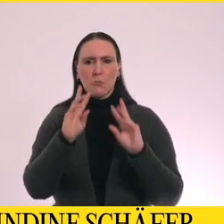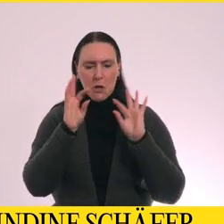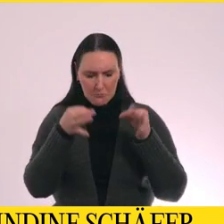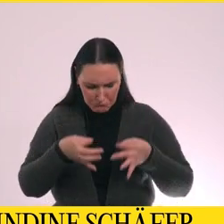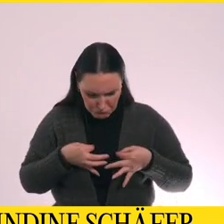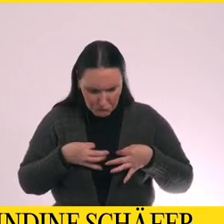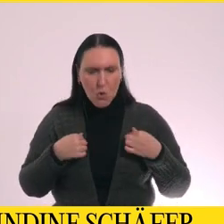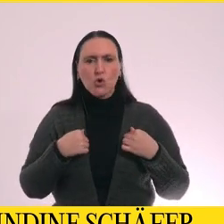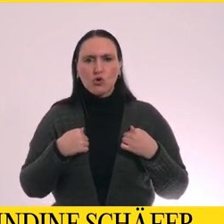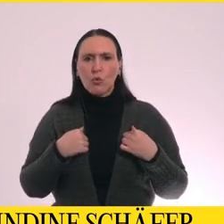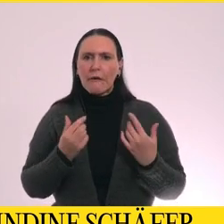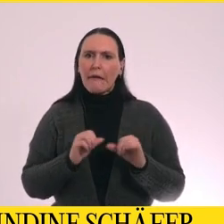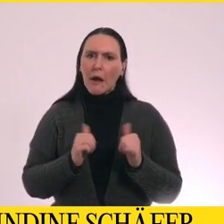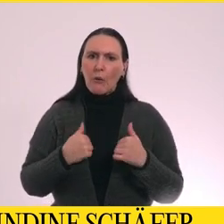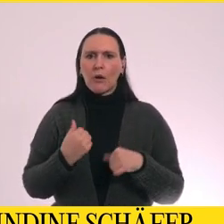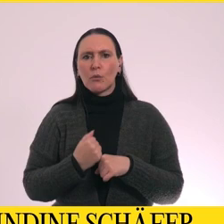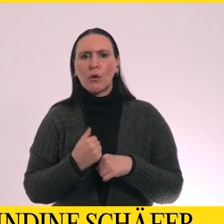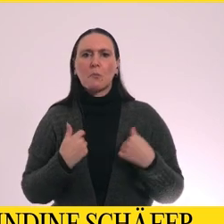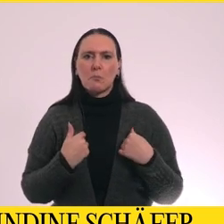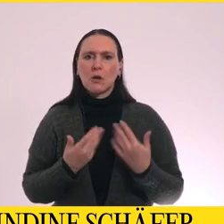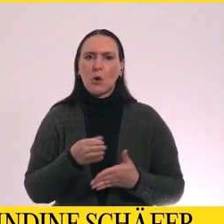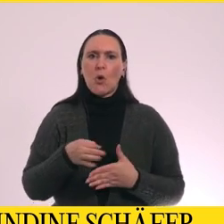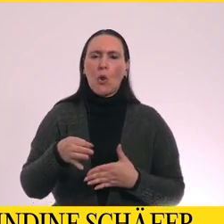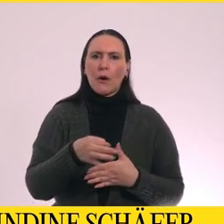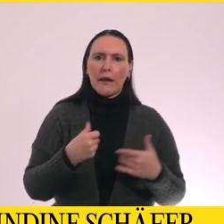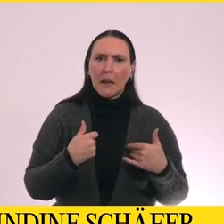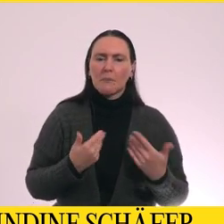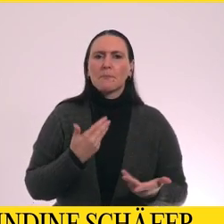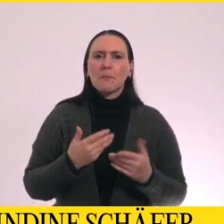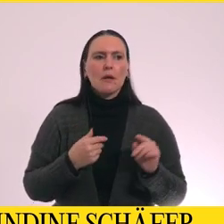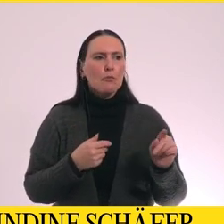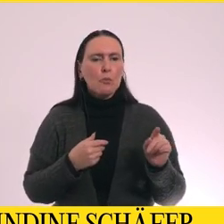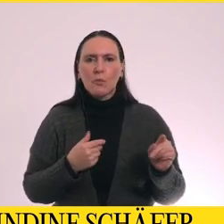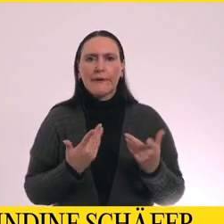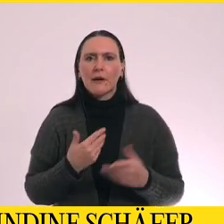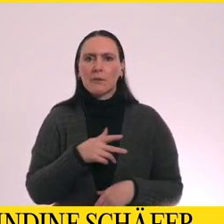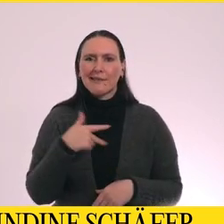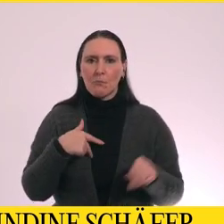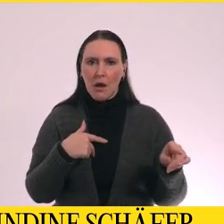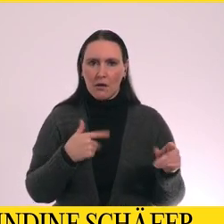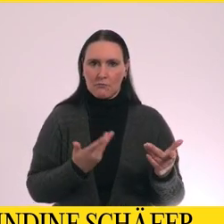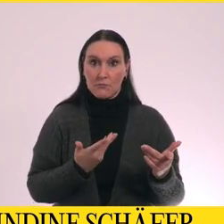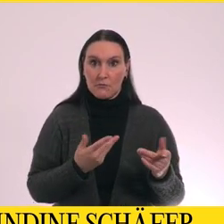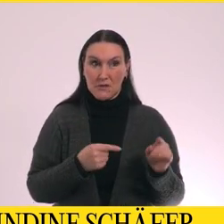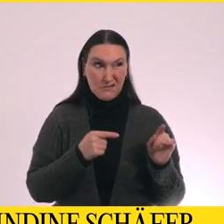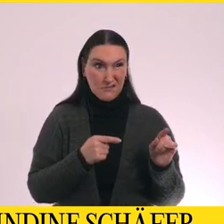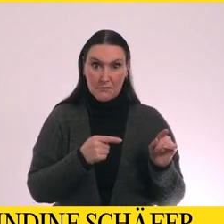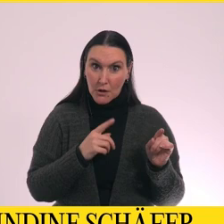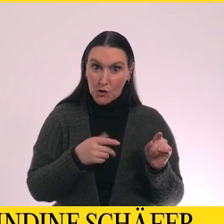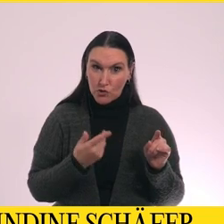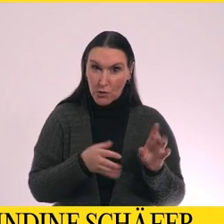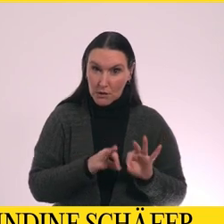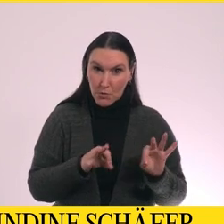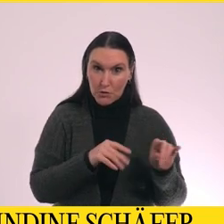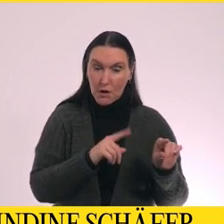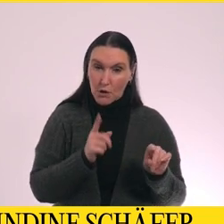our local community if they are not allowed to do it officially in Denmark. And that's one of the key elements that Trampoline House has been